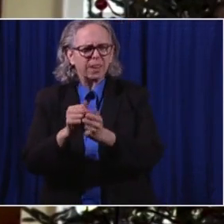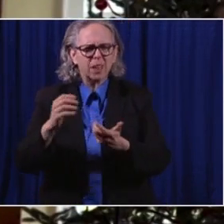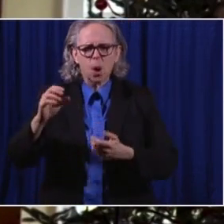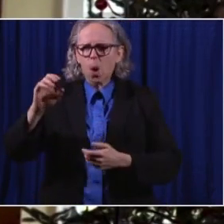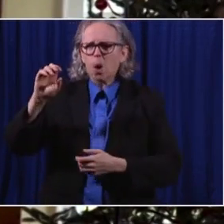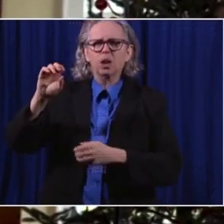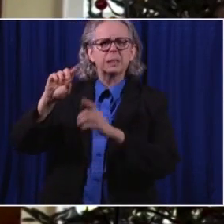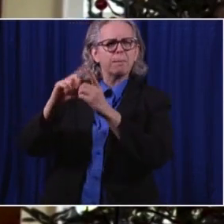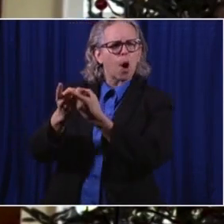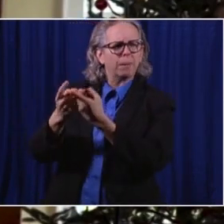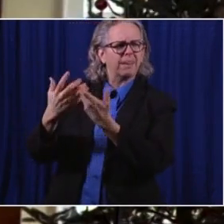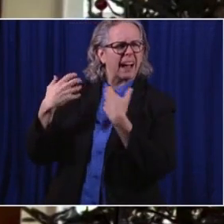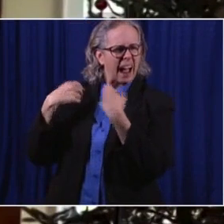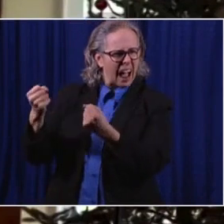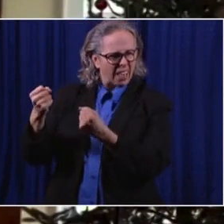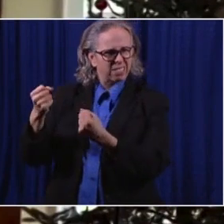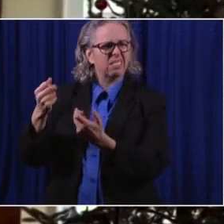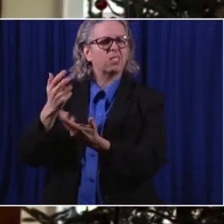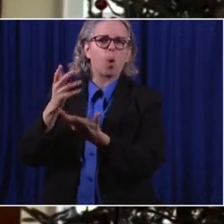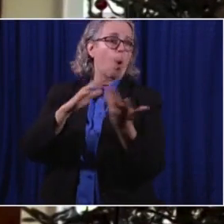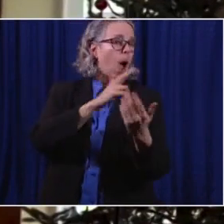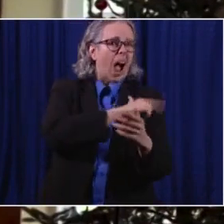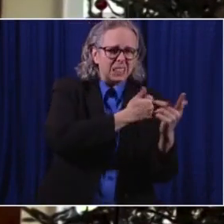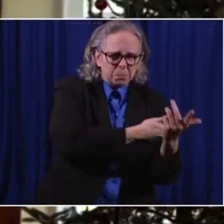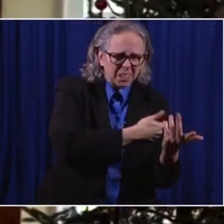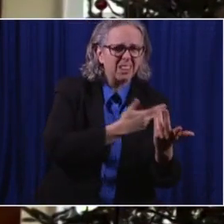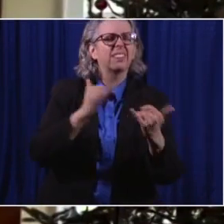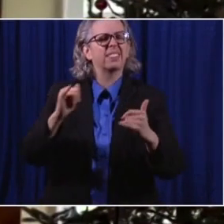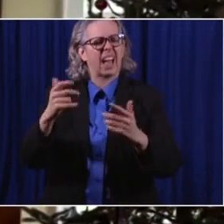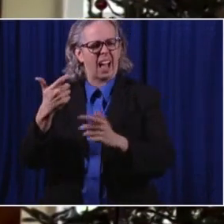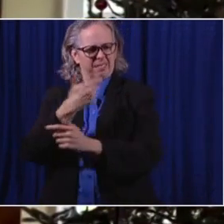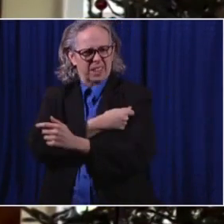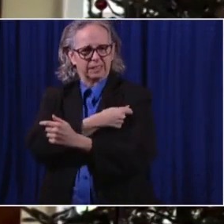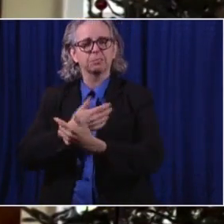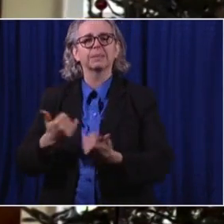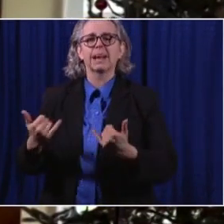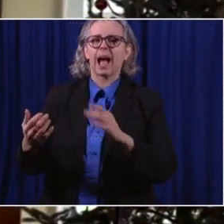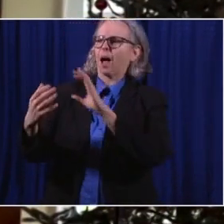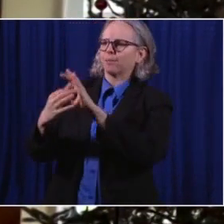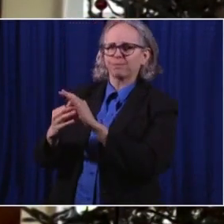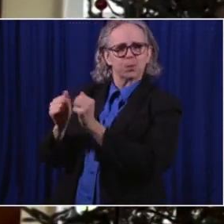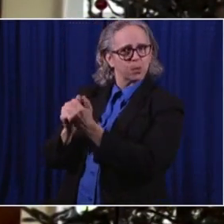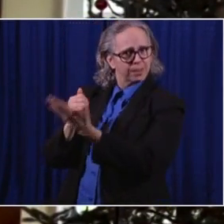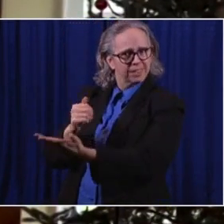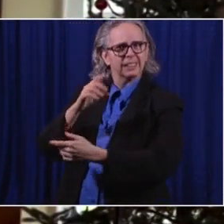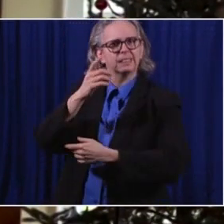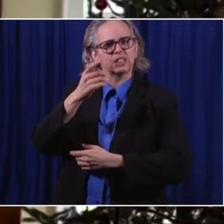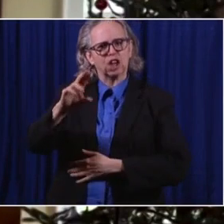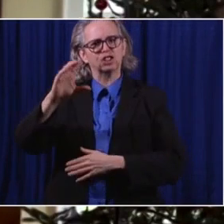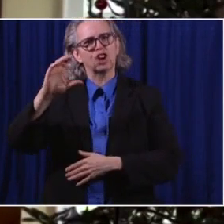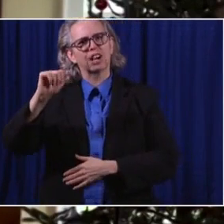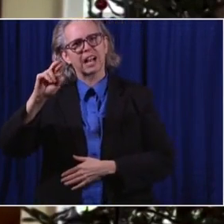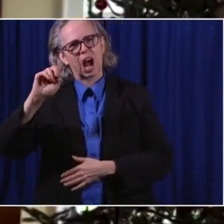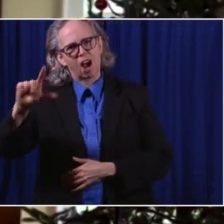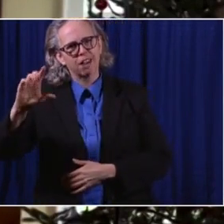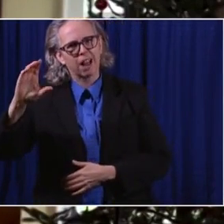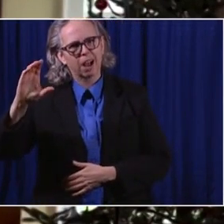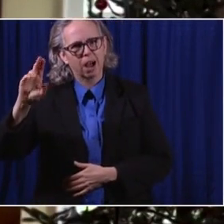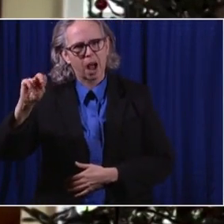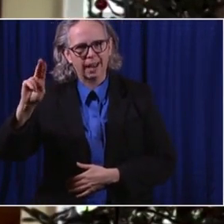County, and that's where Dr. Carol Cunningham, an emergency room physician and Ohio State's medical director for emergency